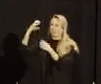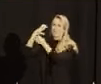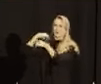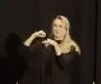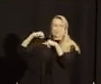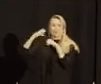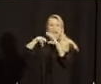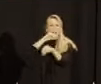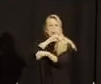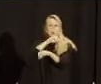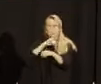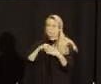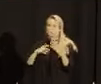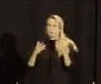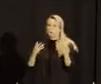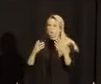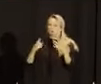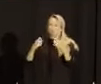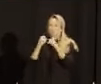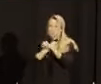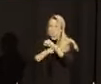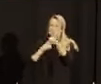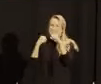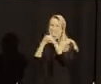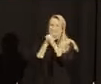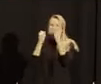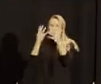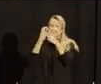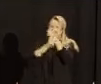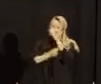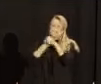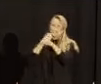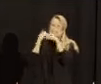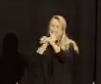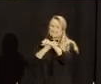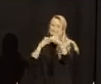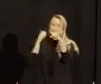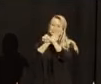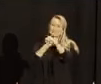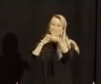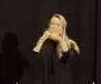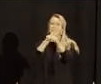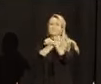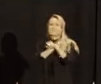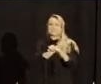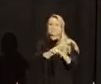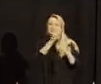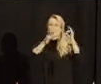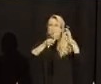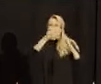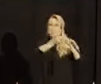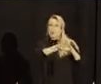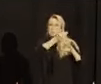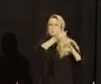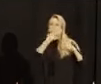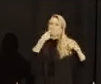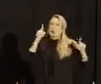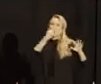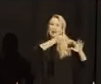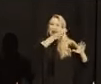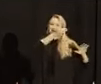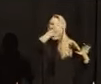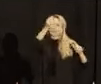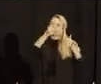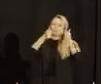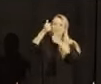years, for her case to make it to the Supreme Court, but ultimately the court sided with Lois and her